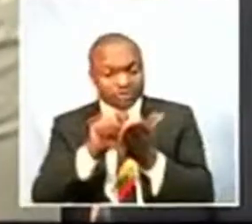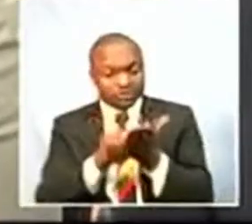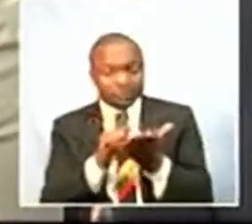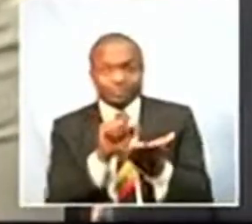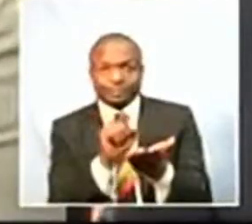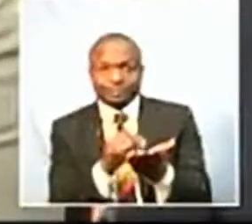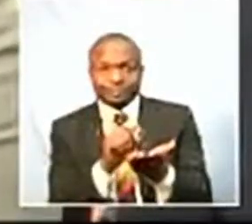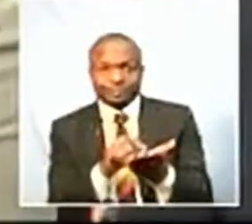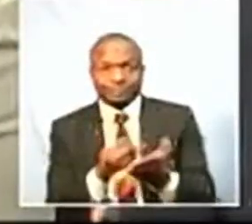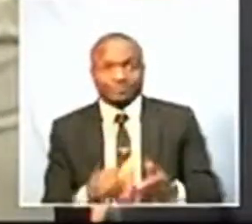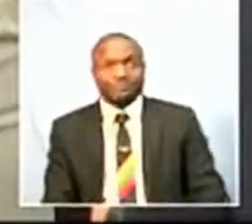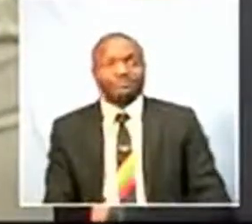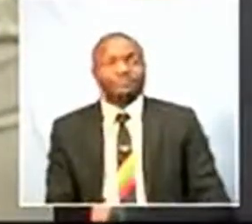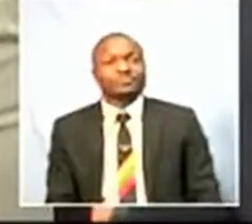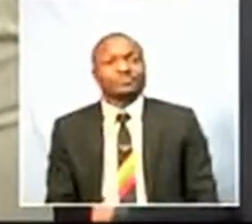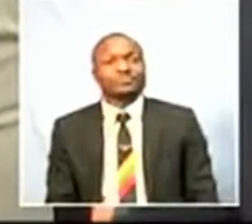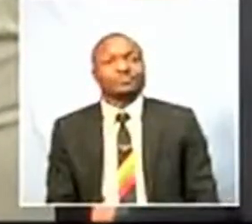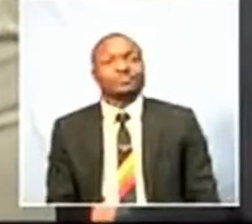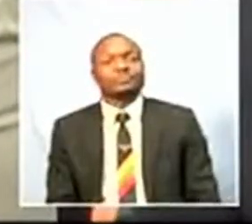The